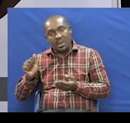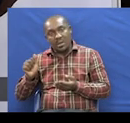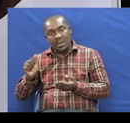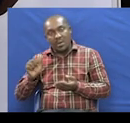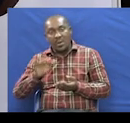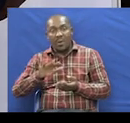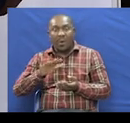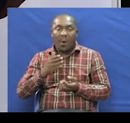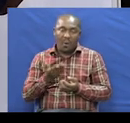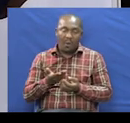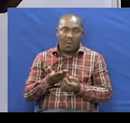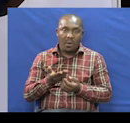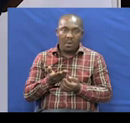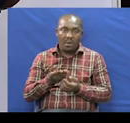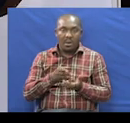or